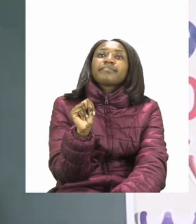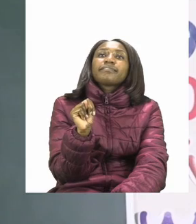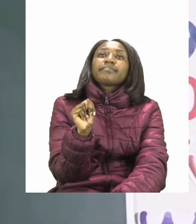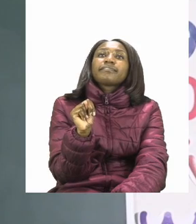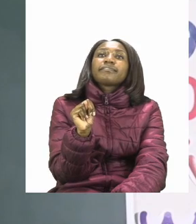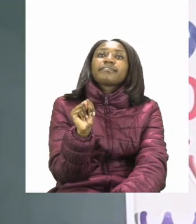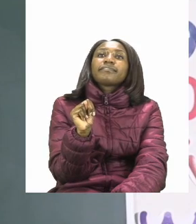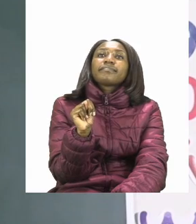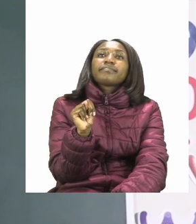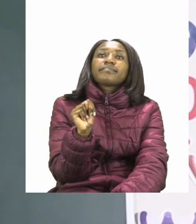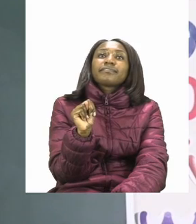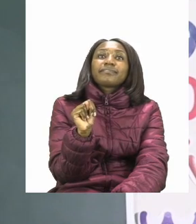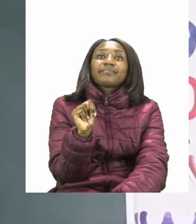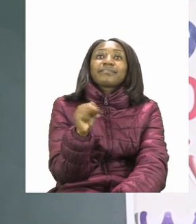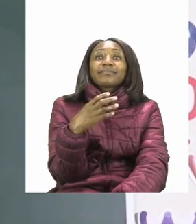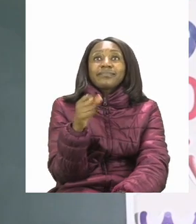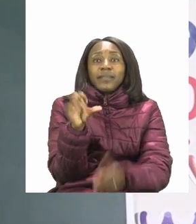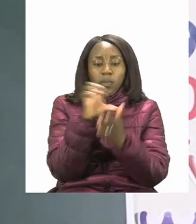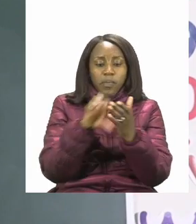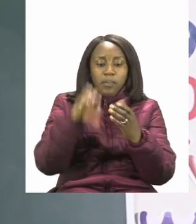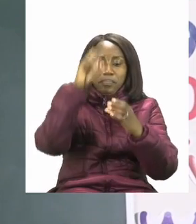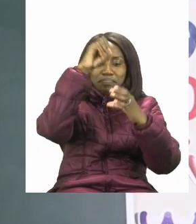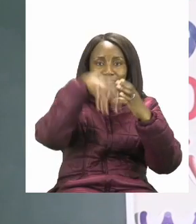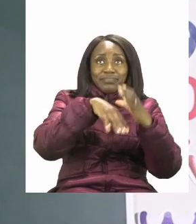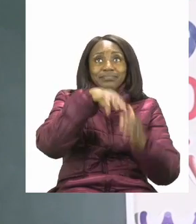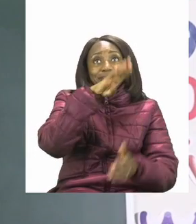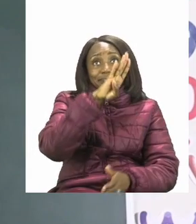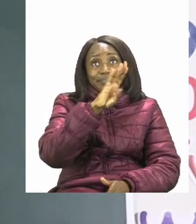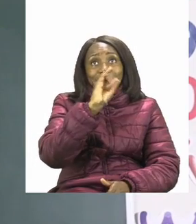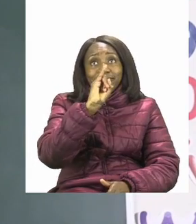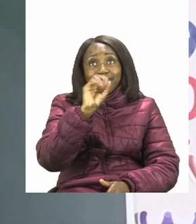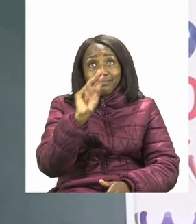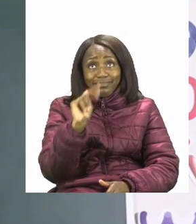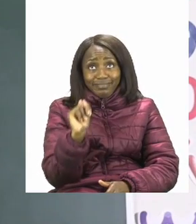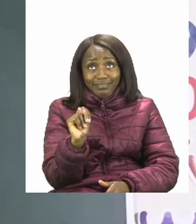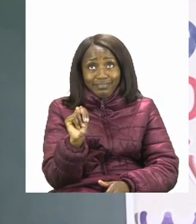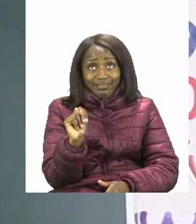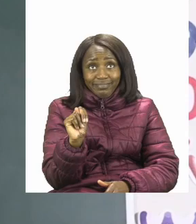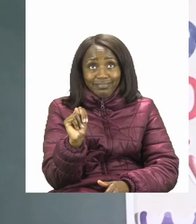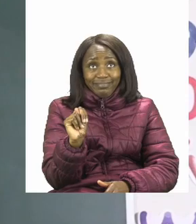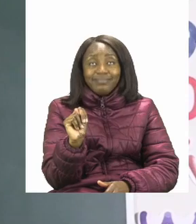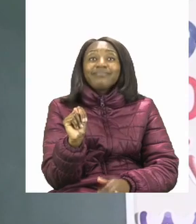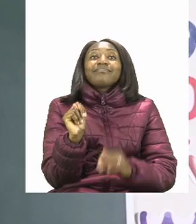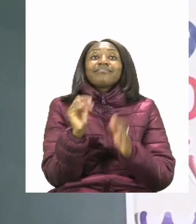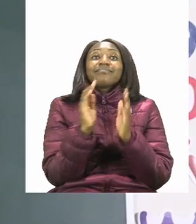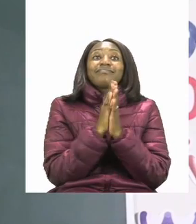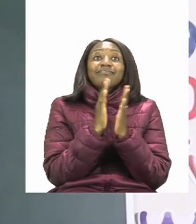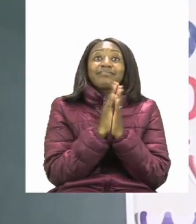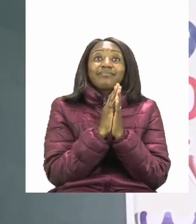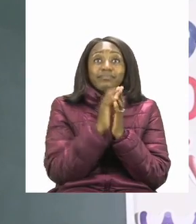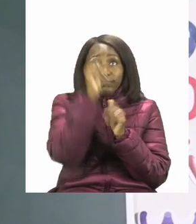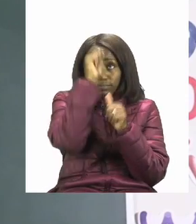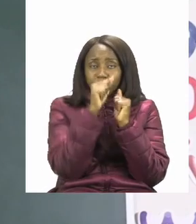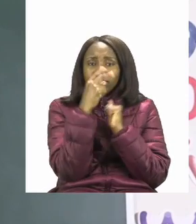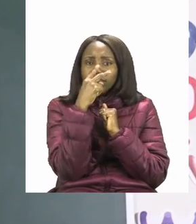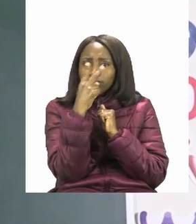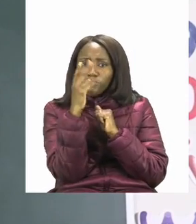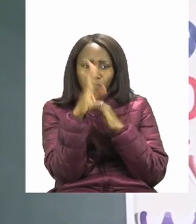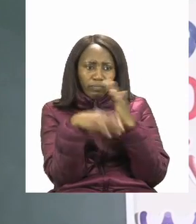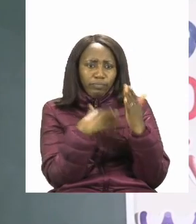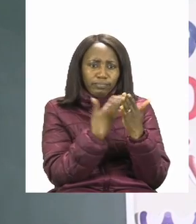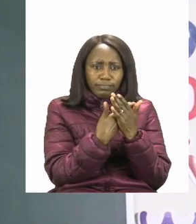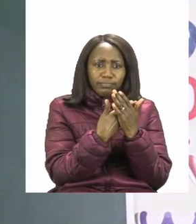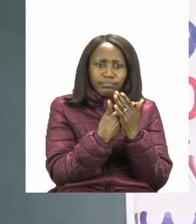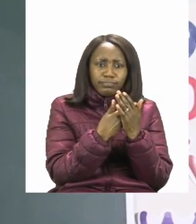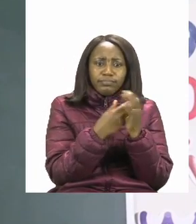Now we have spelled the word bin. So don't forget to look at the picture and